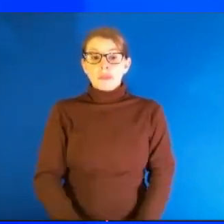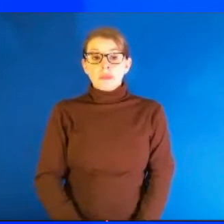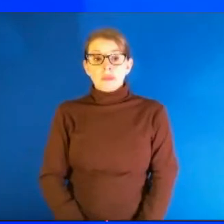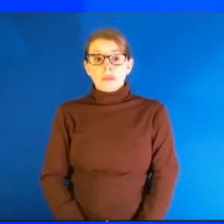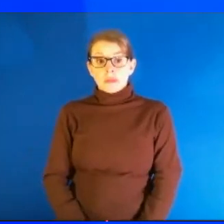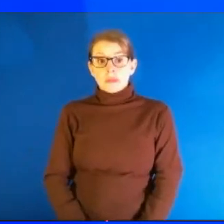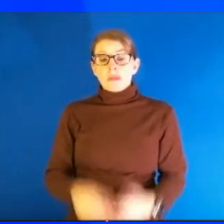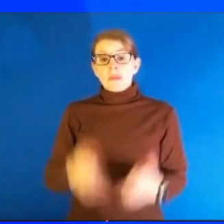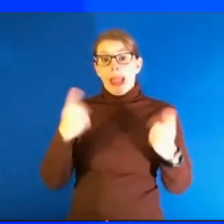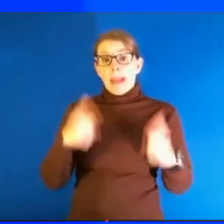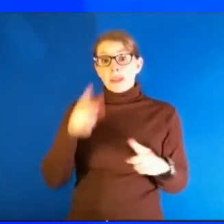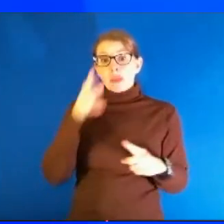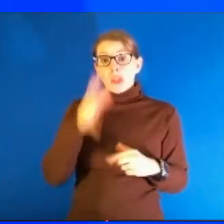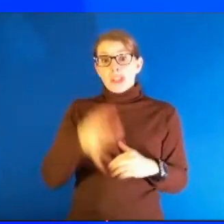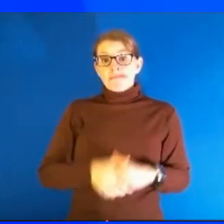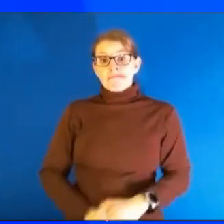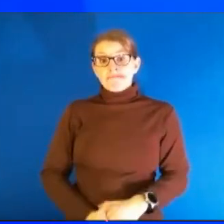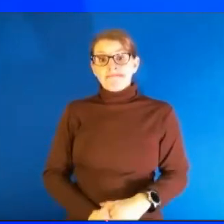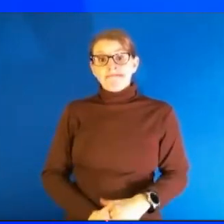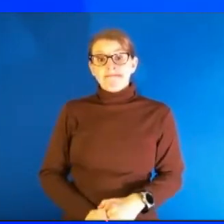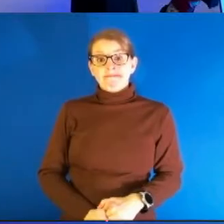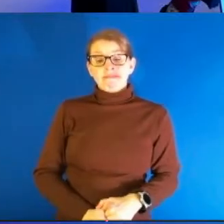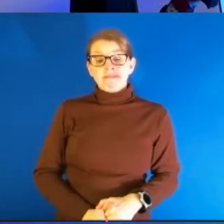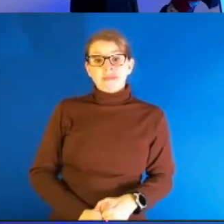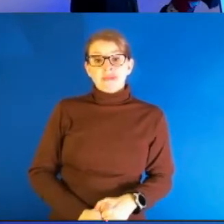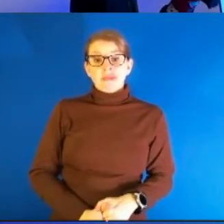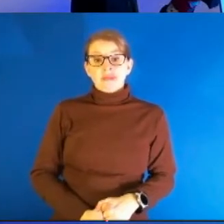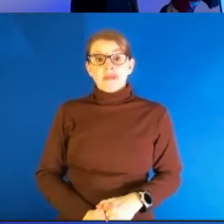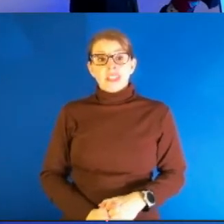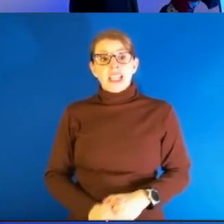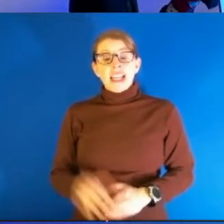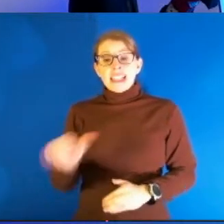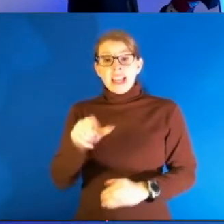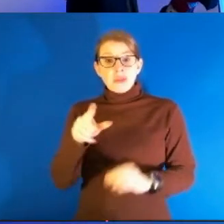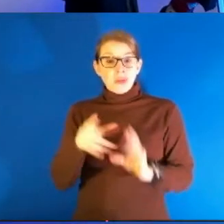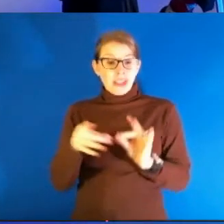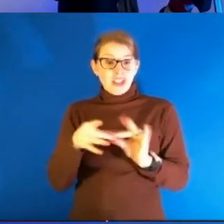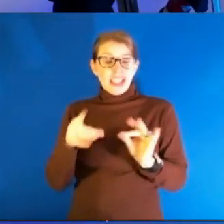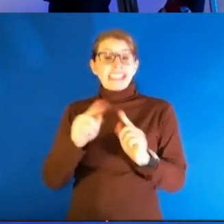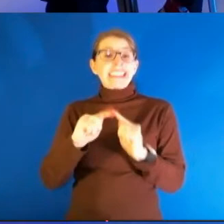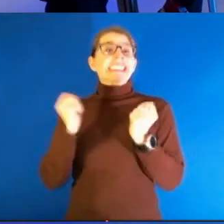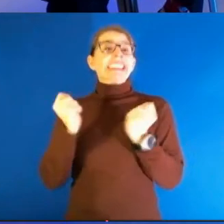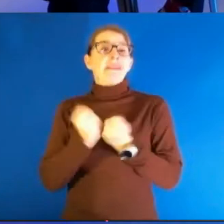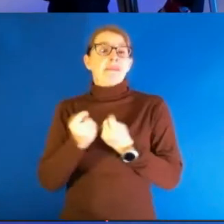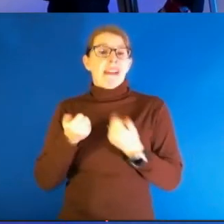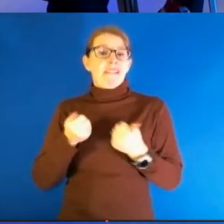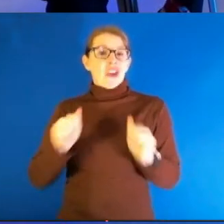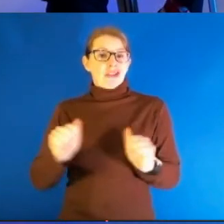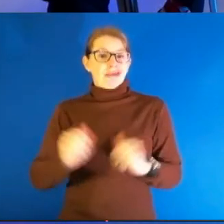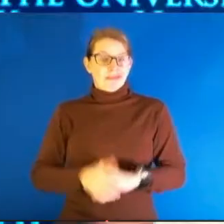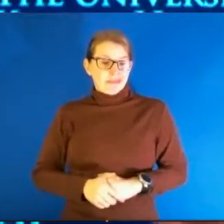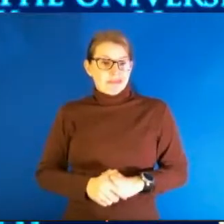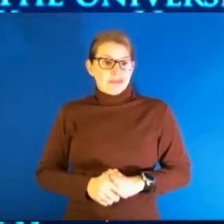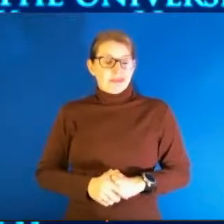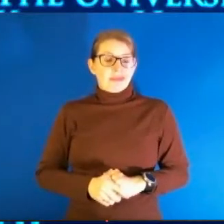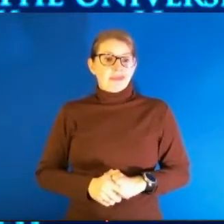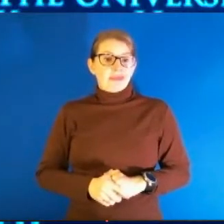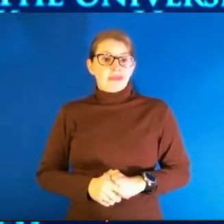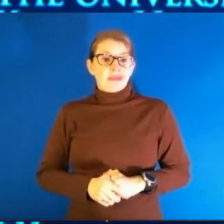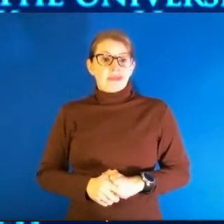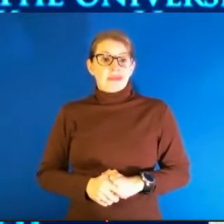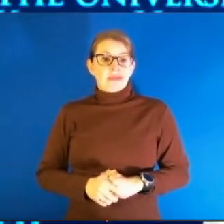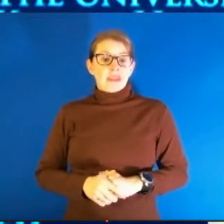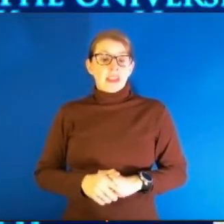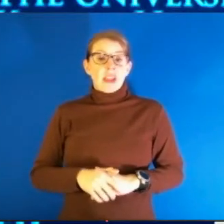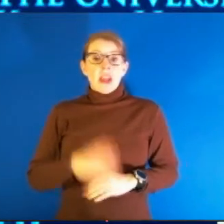happen in today's day. So. Yeah, as you said, it's a team effort, right? Yeah. And so there are instances where they may have information that I don't